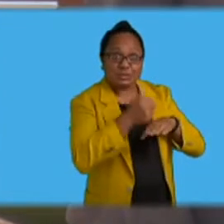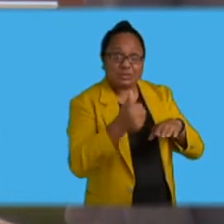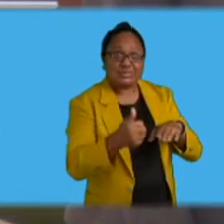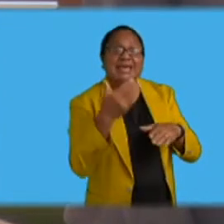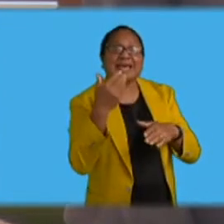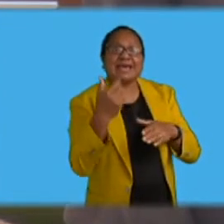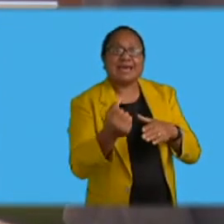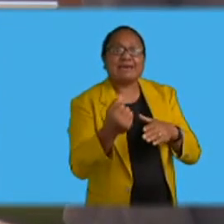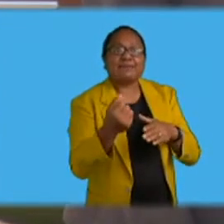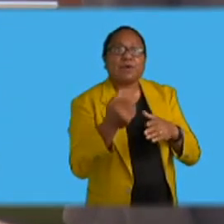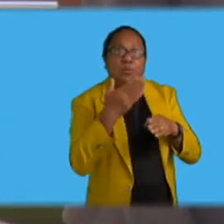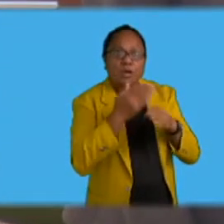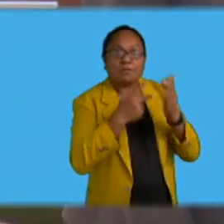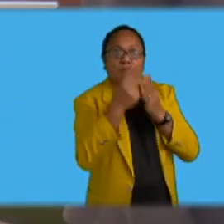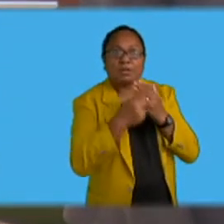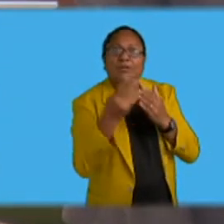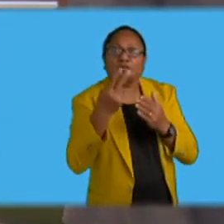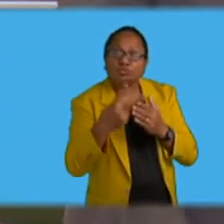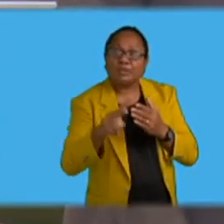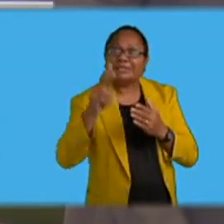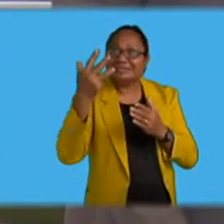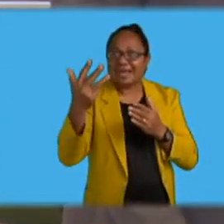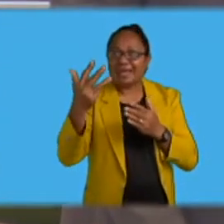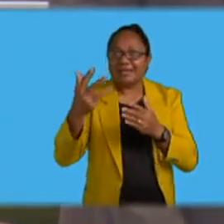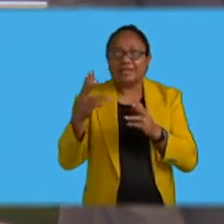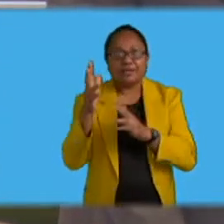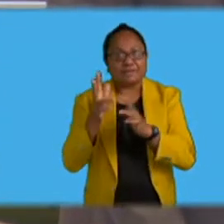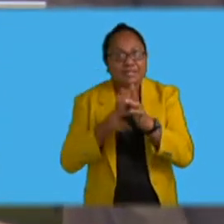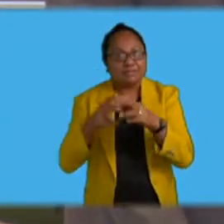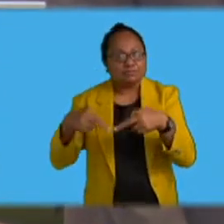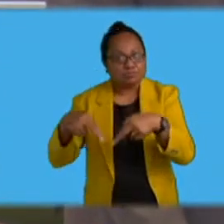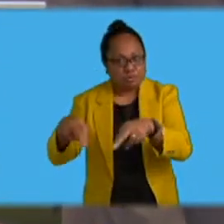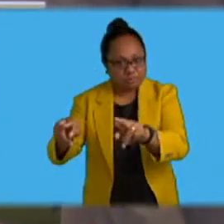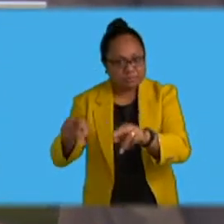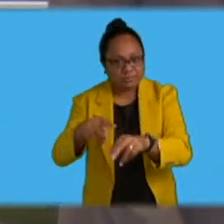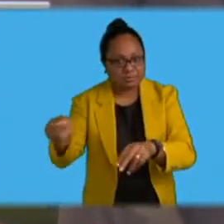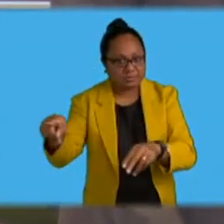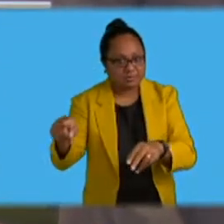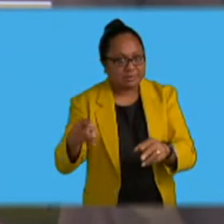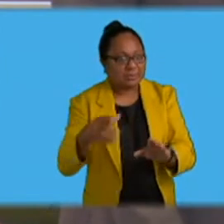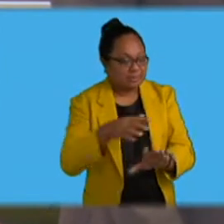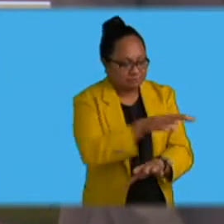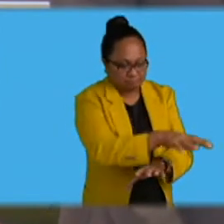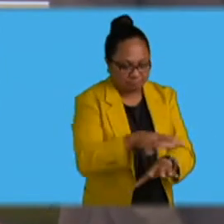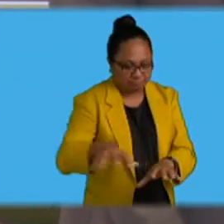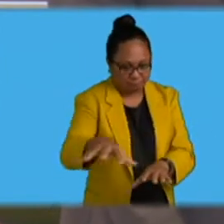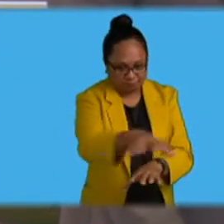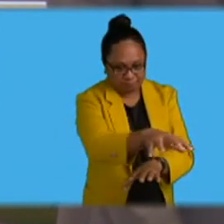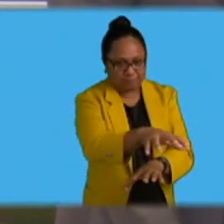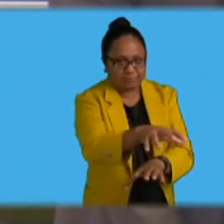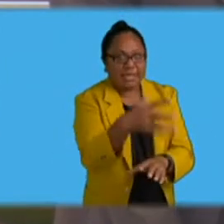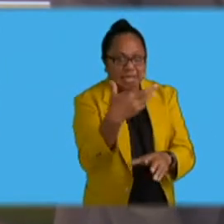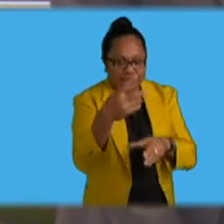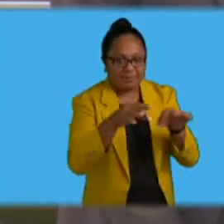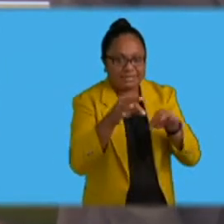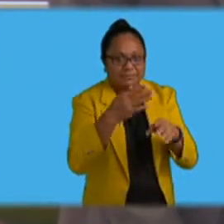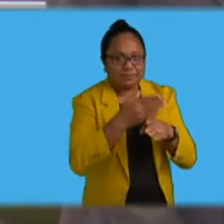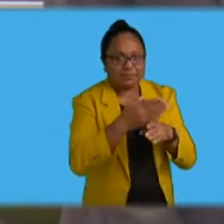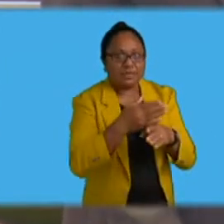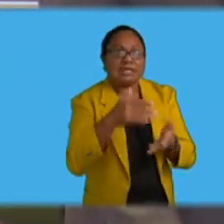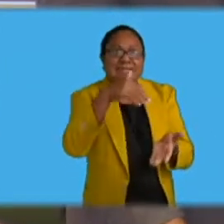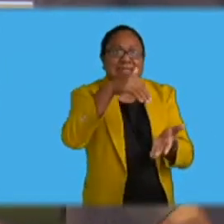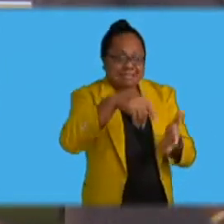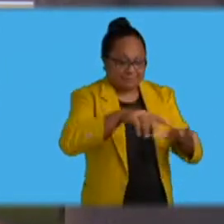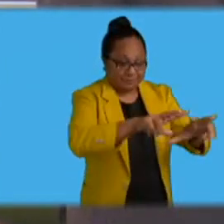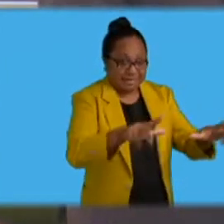roads projects incorporating both roads and crossing across the 4 divisions. Madam Speaker, Central Division had a